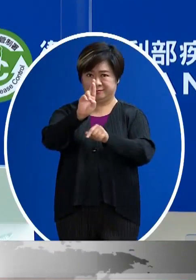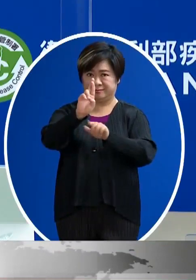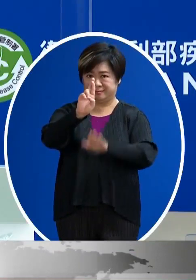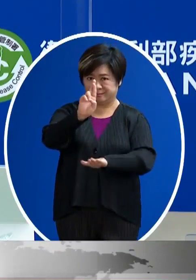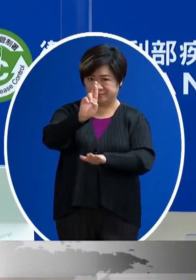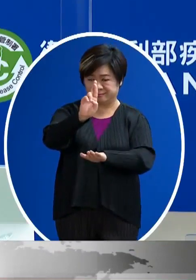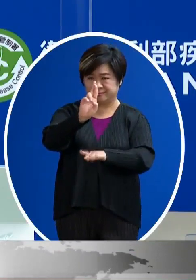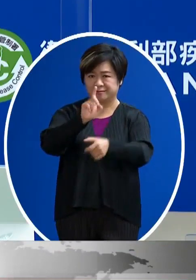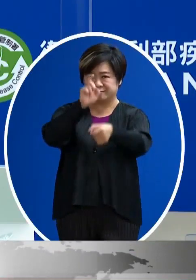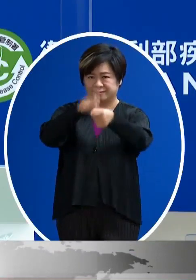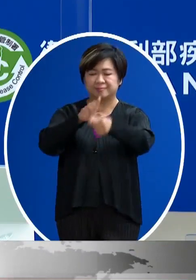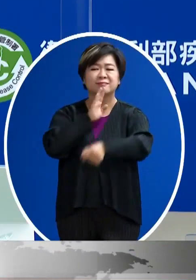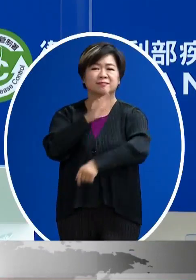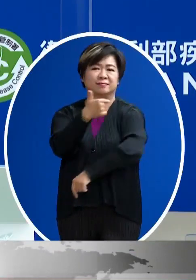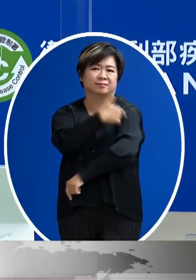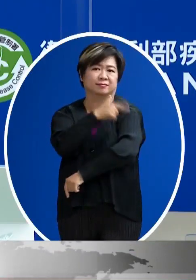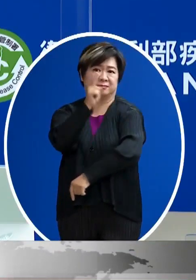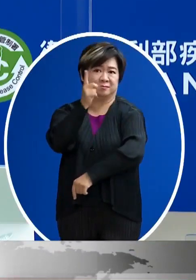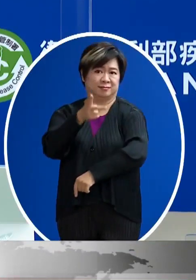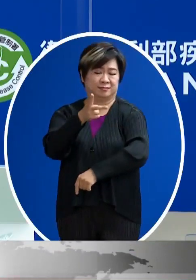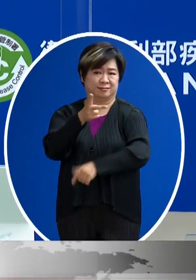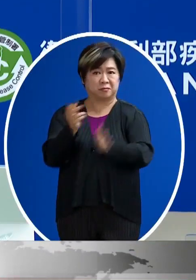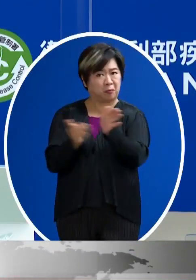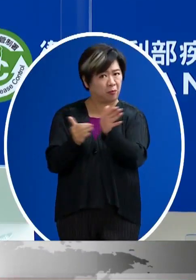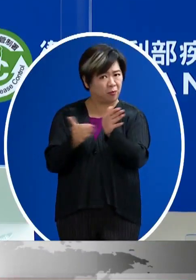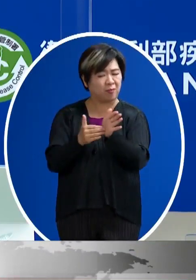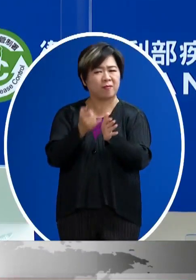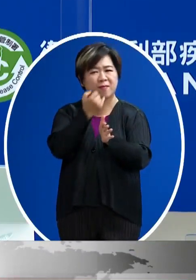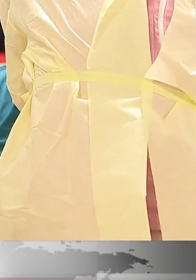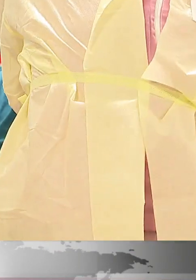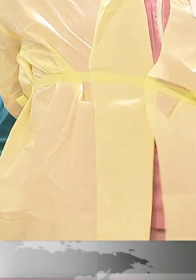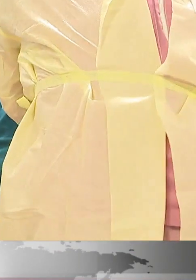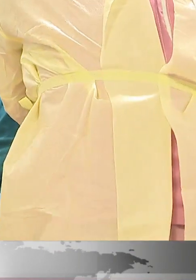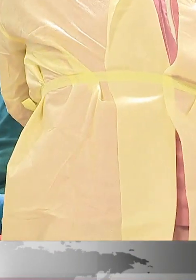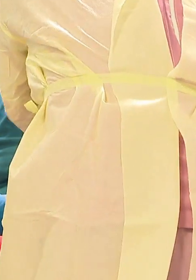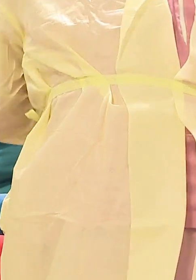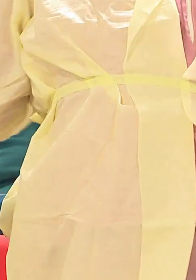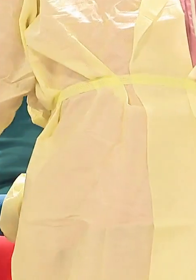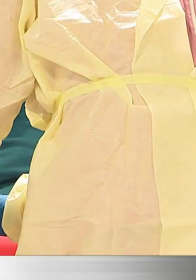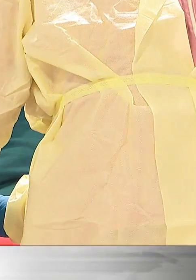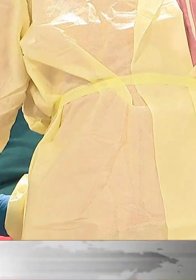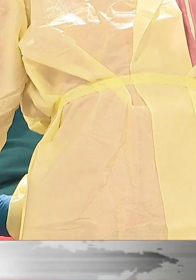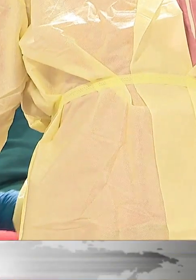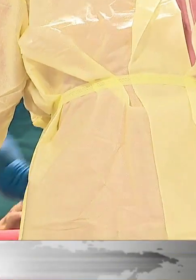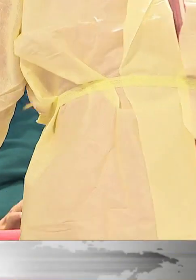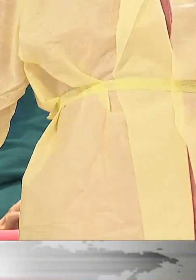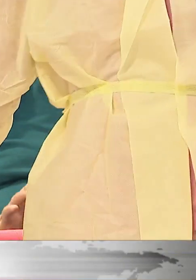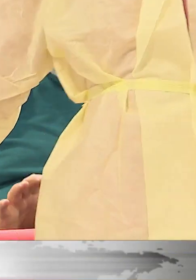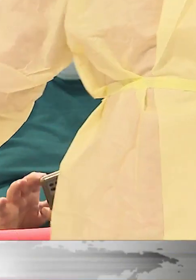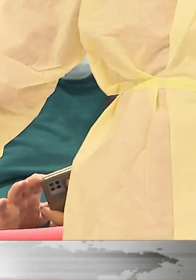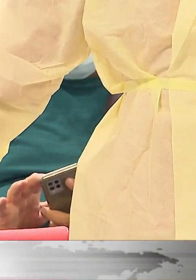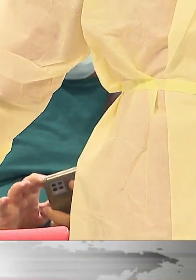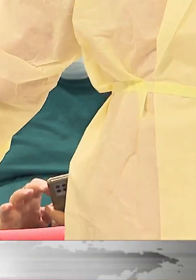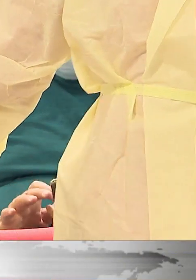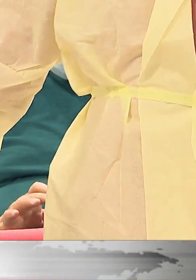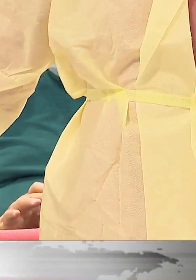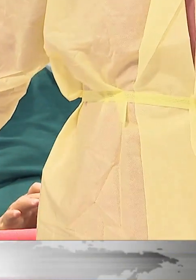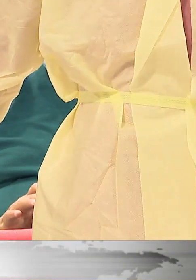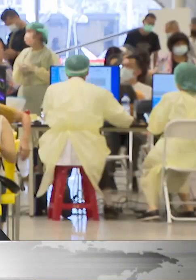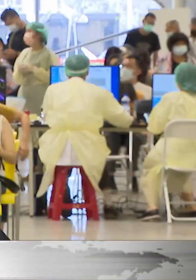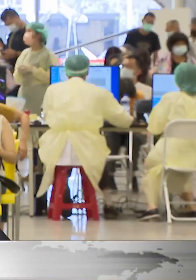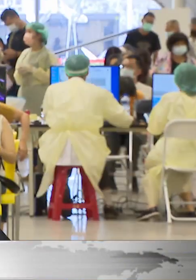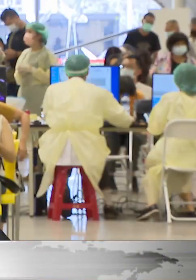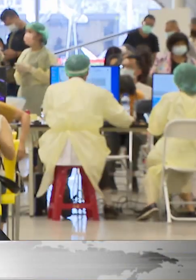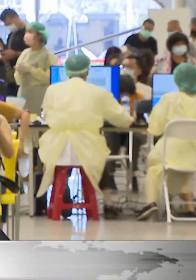hope to reach second-dose coverage of more than 60% by the end of the year. Eligibility for Pfizer shots was expanded 3 times in 1